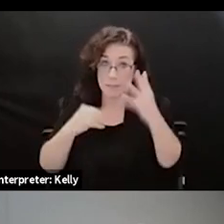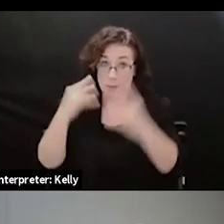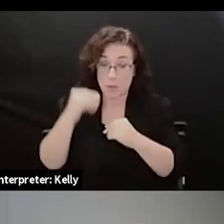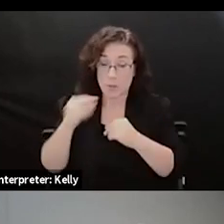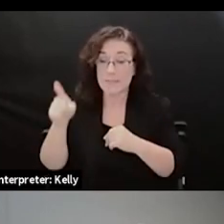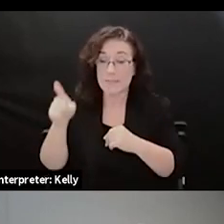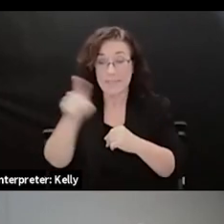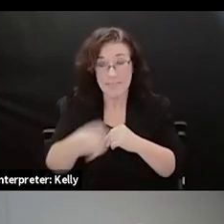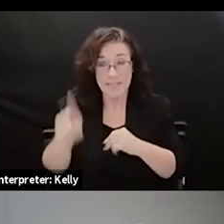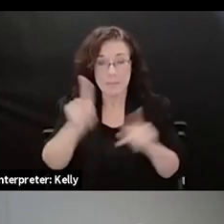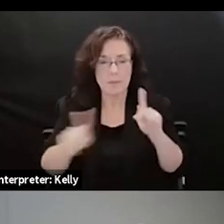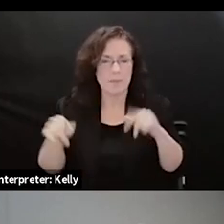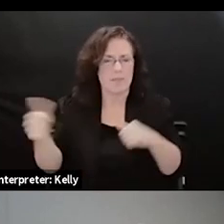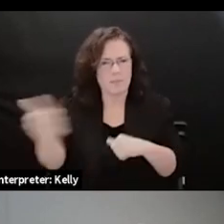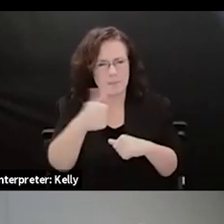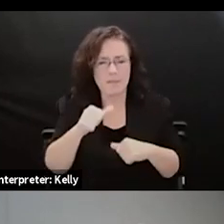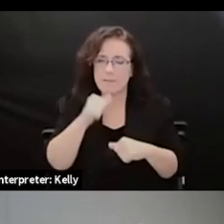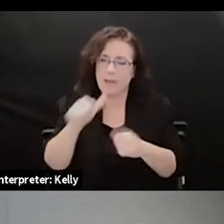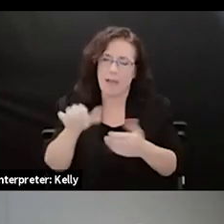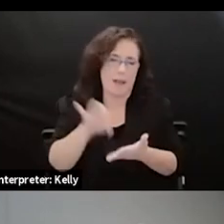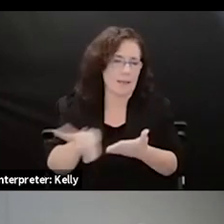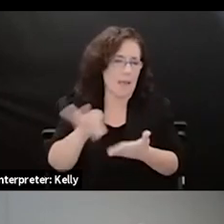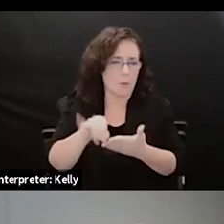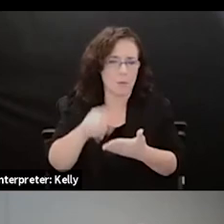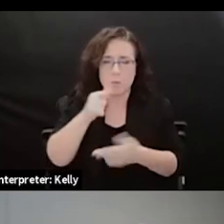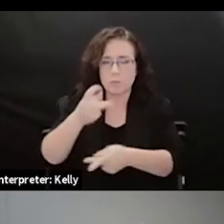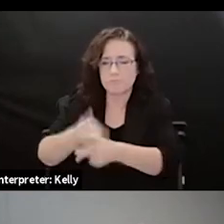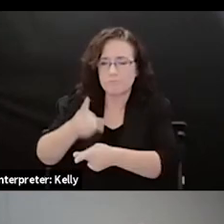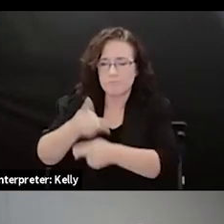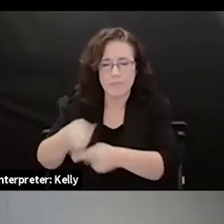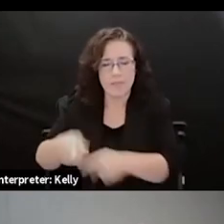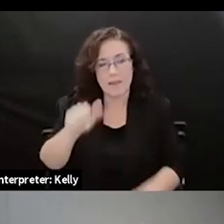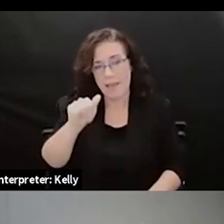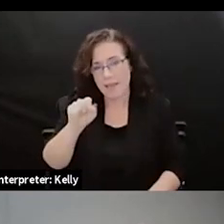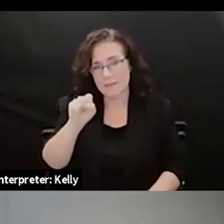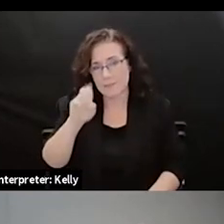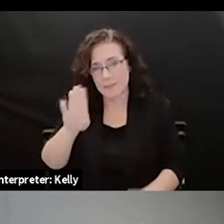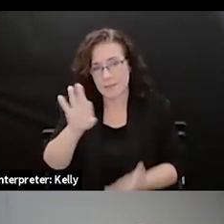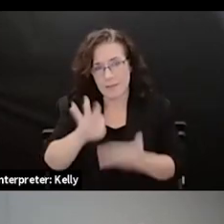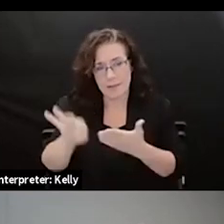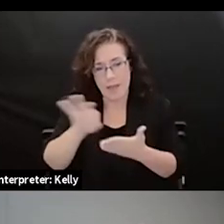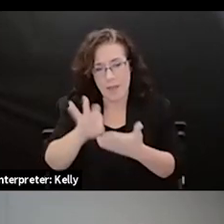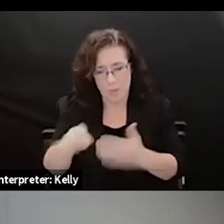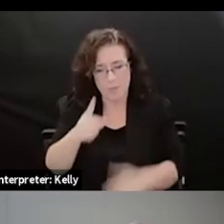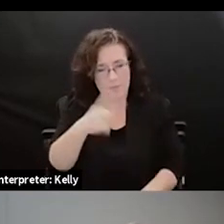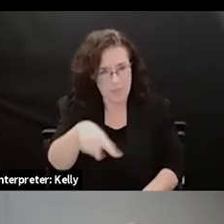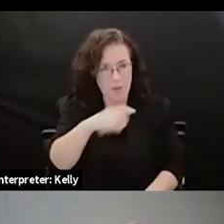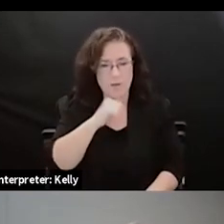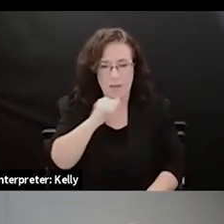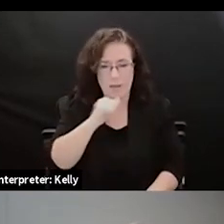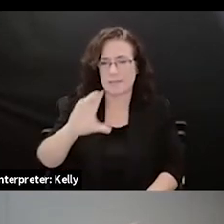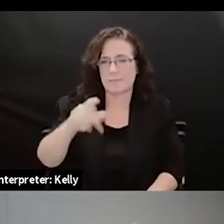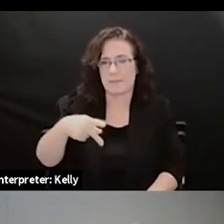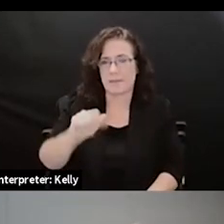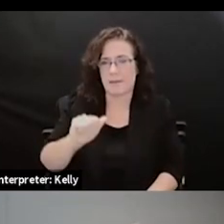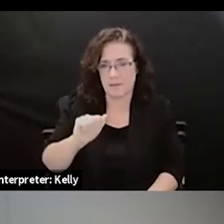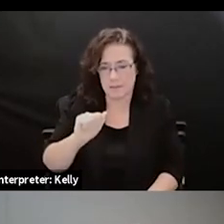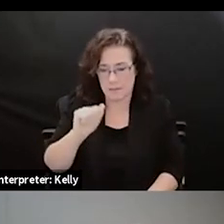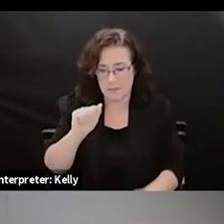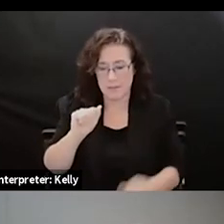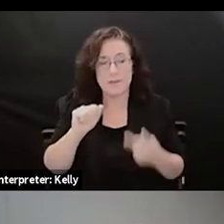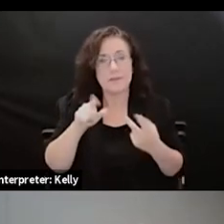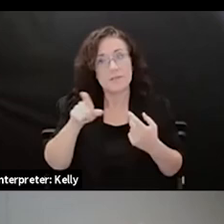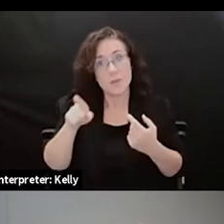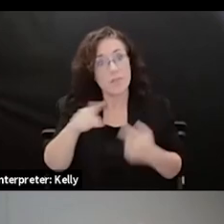accountants by nature and um and so they don't they understand that that there's a need to account for money but there's a lot more to it than